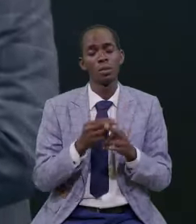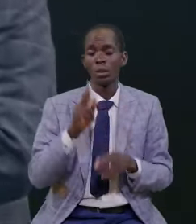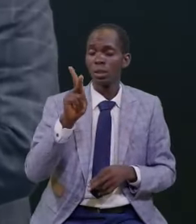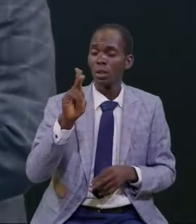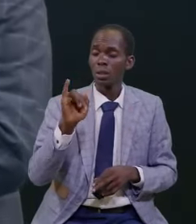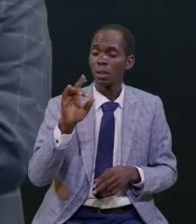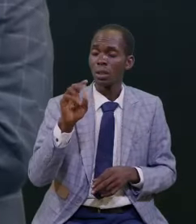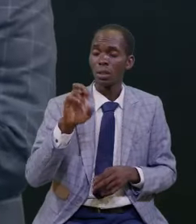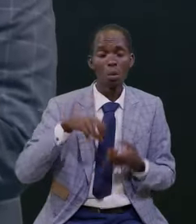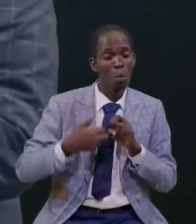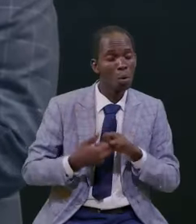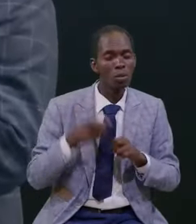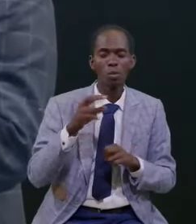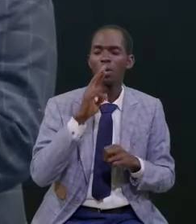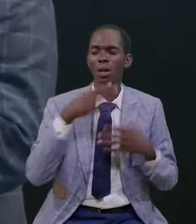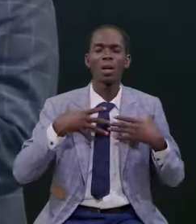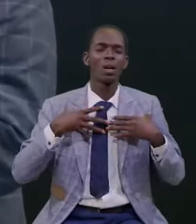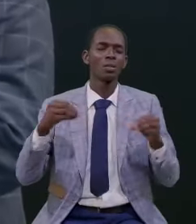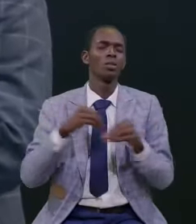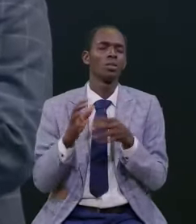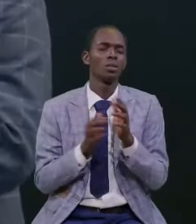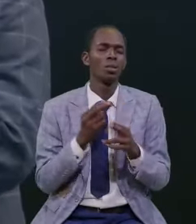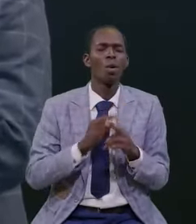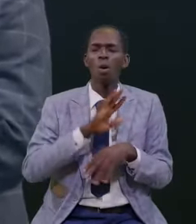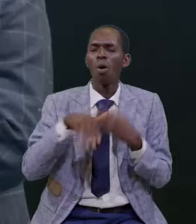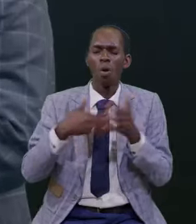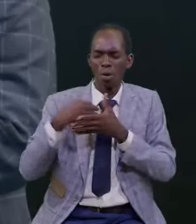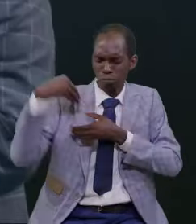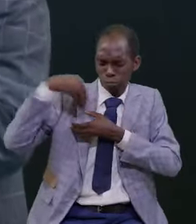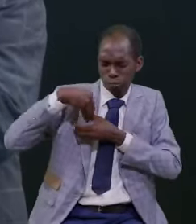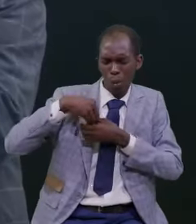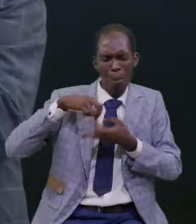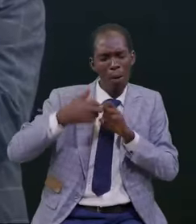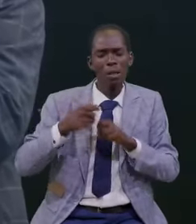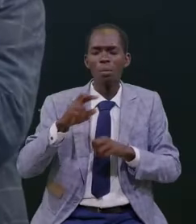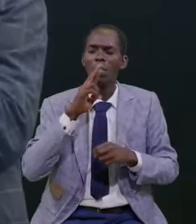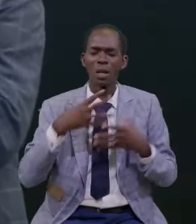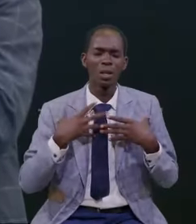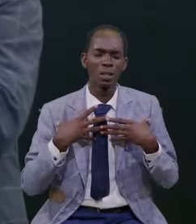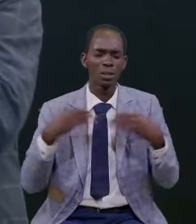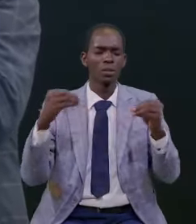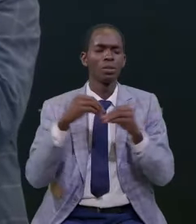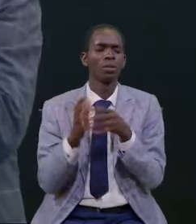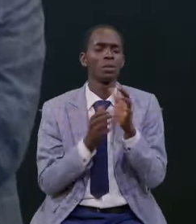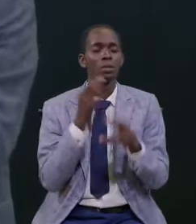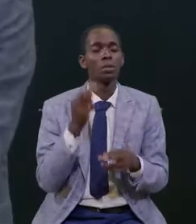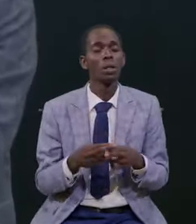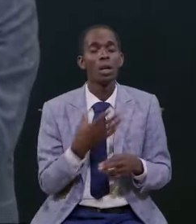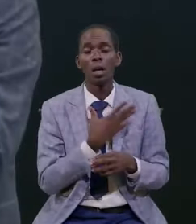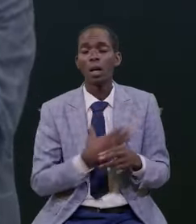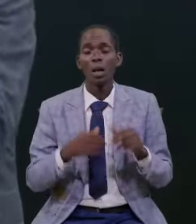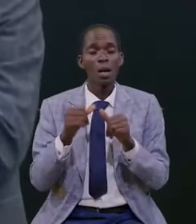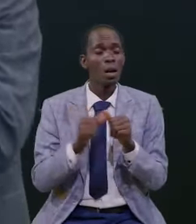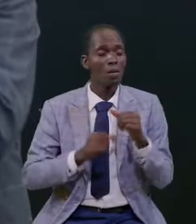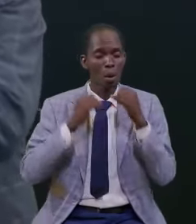are healed. All internal problems, you are healed. And every power that has held